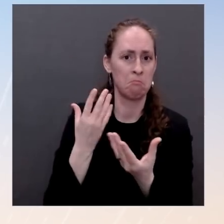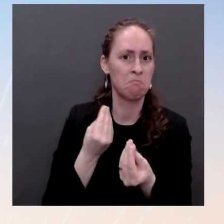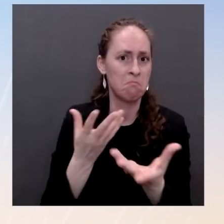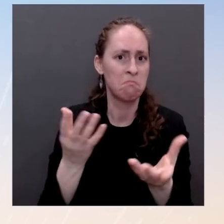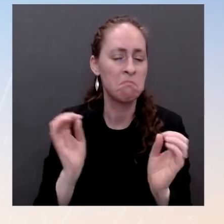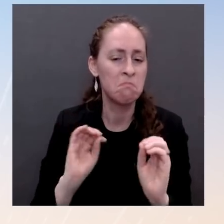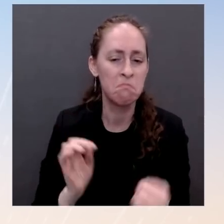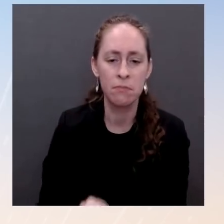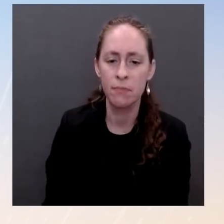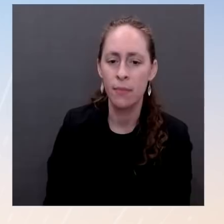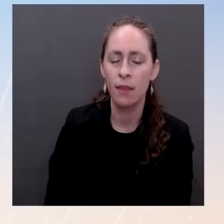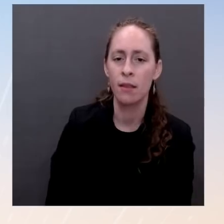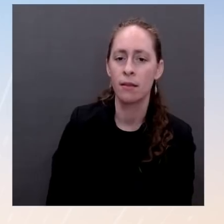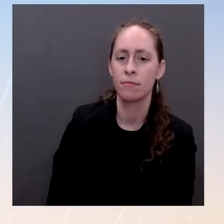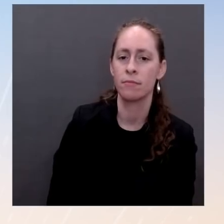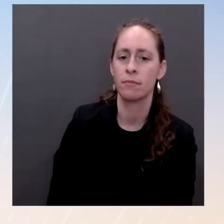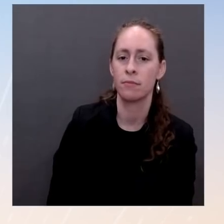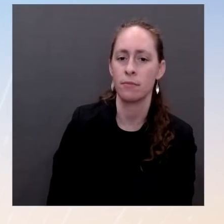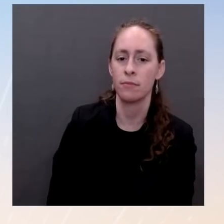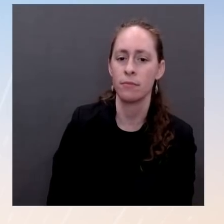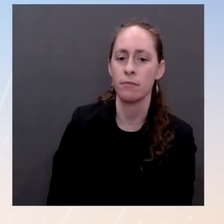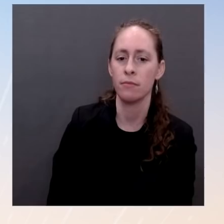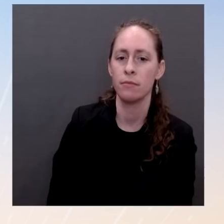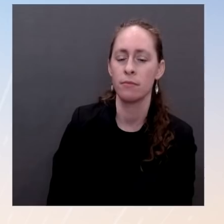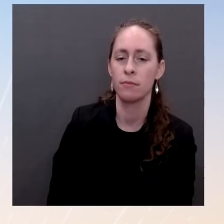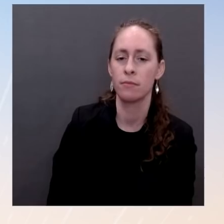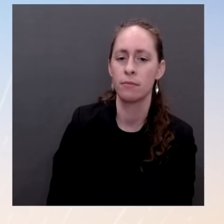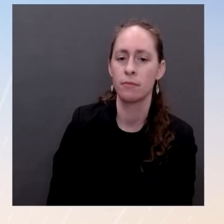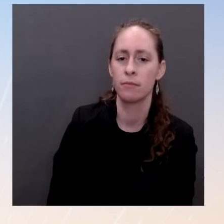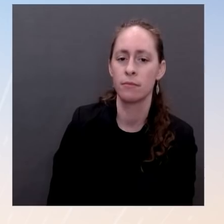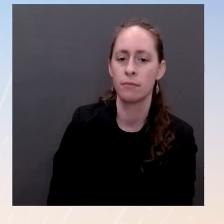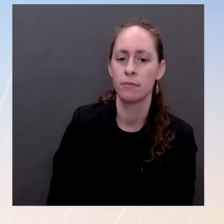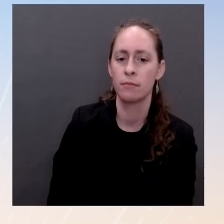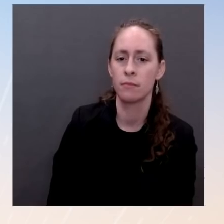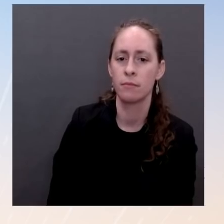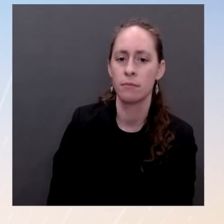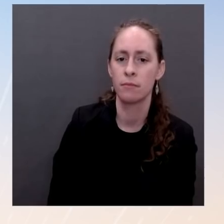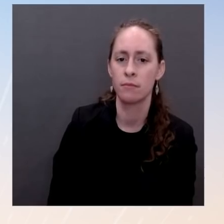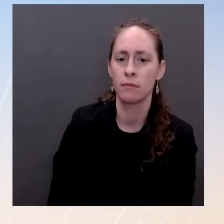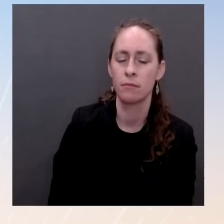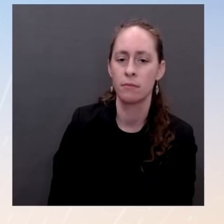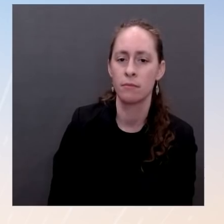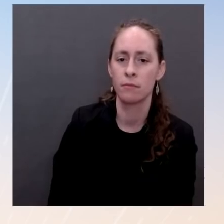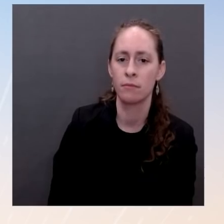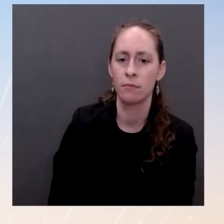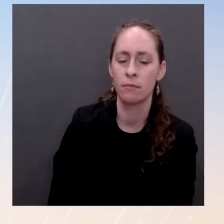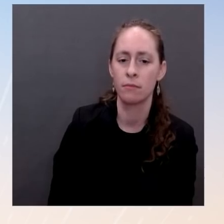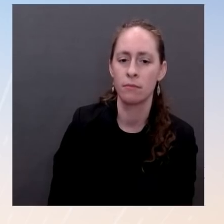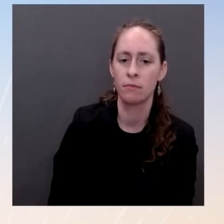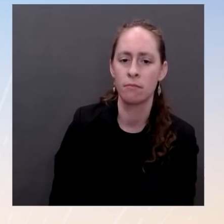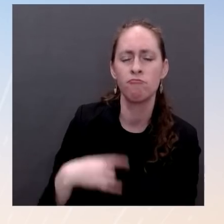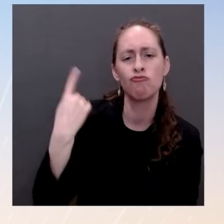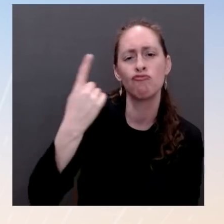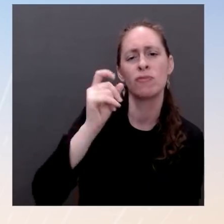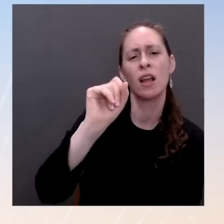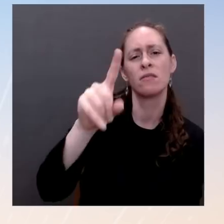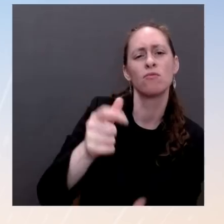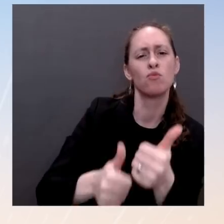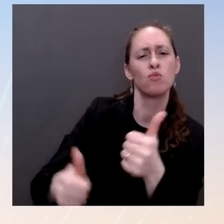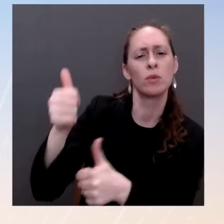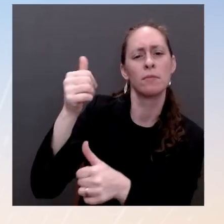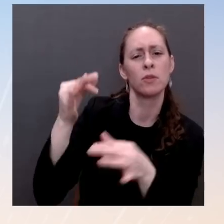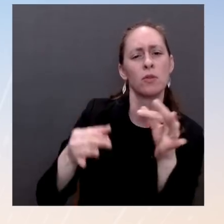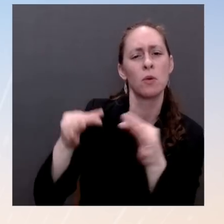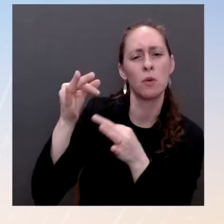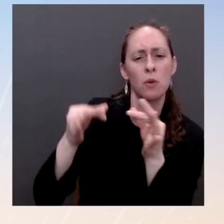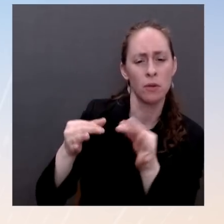Court, the president received a report with recommendations on how to reform the Supreme Court late last year. Mm-hmm. Has he